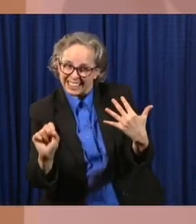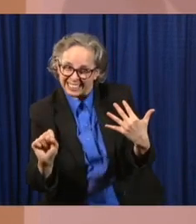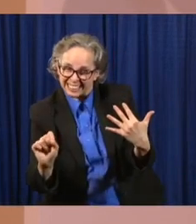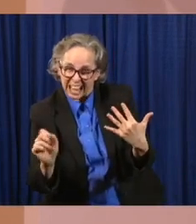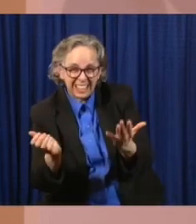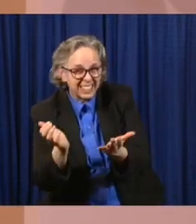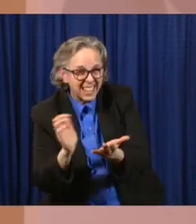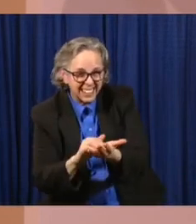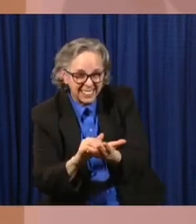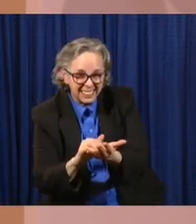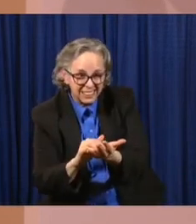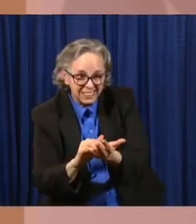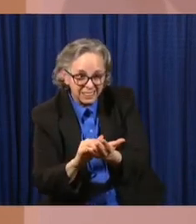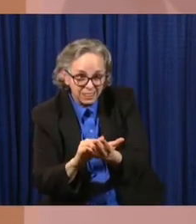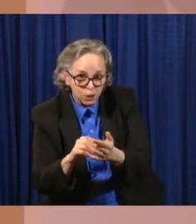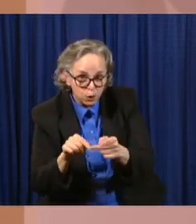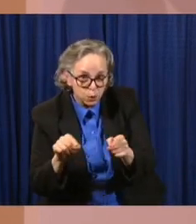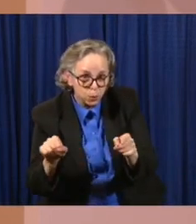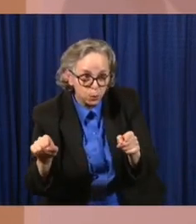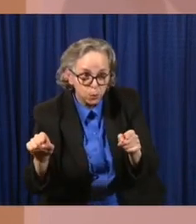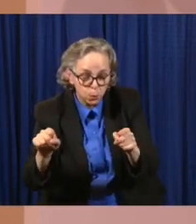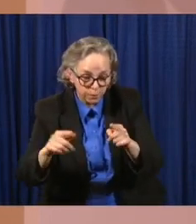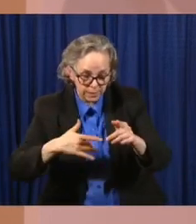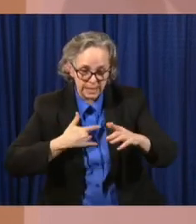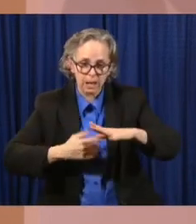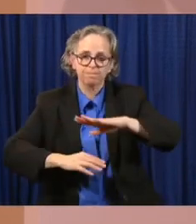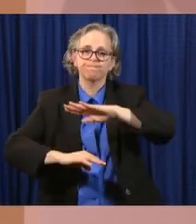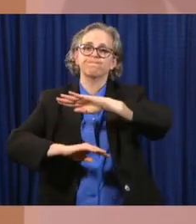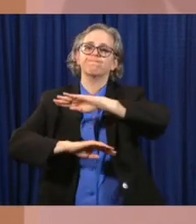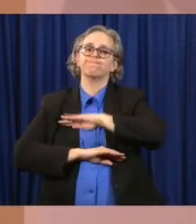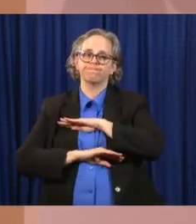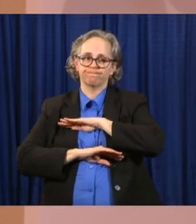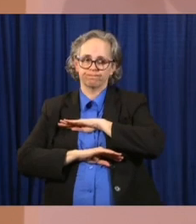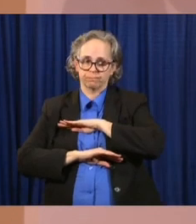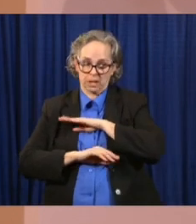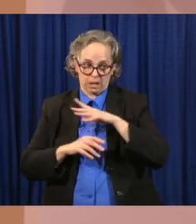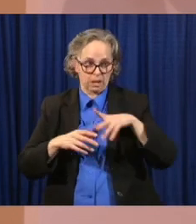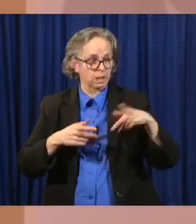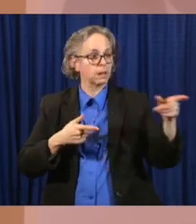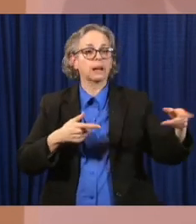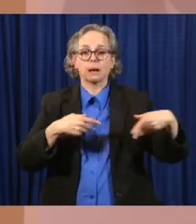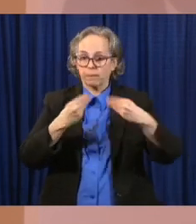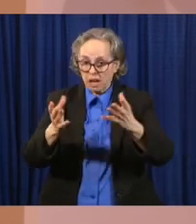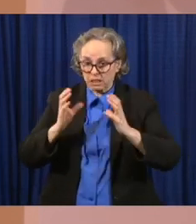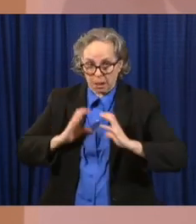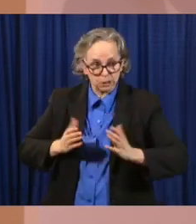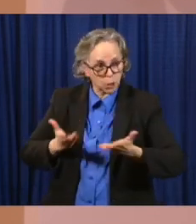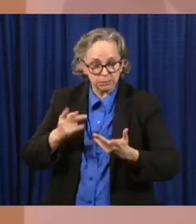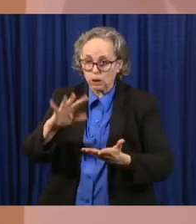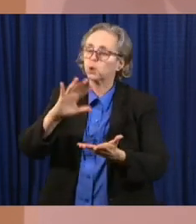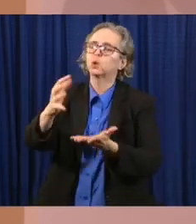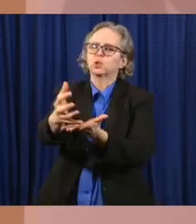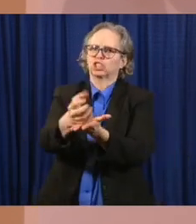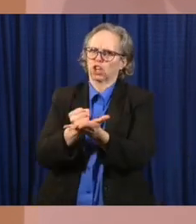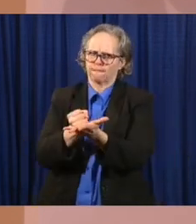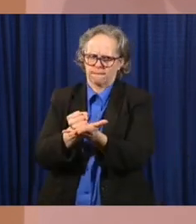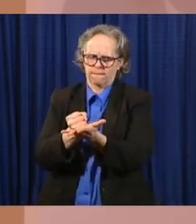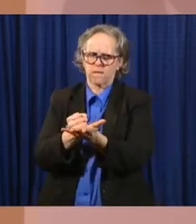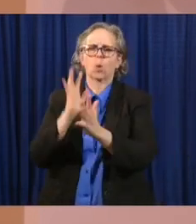delivering the level of customer service that people deserve, they will continue to make those